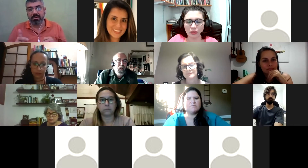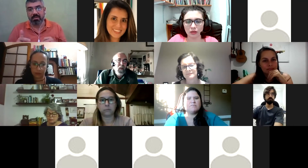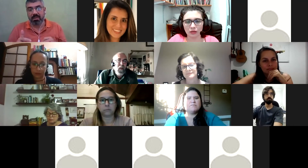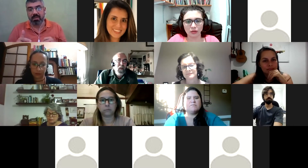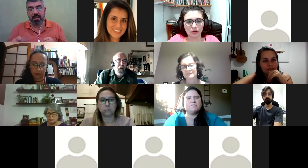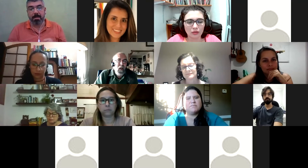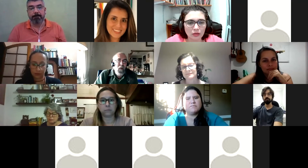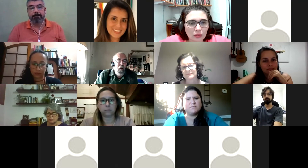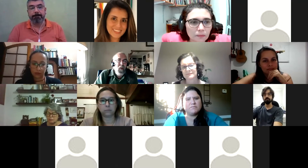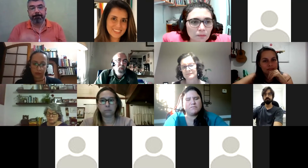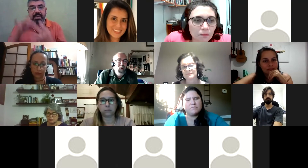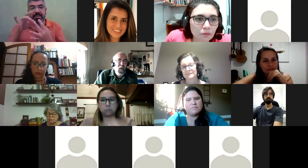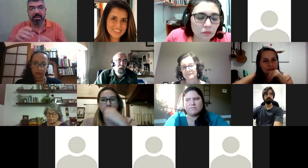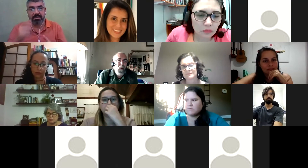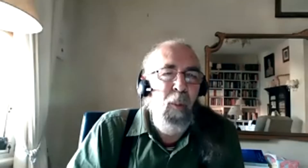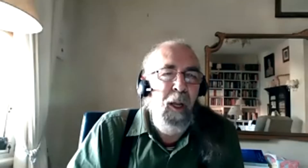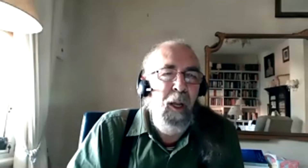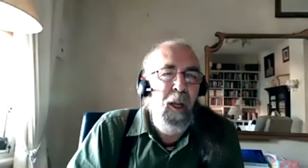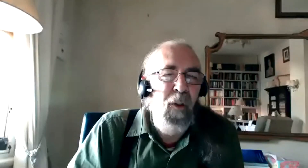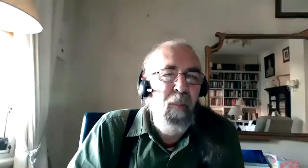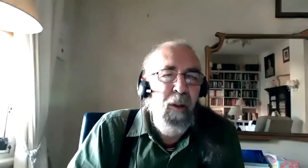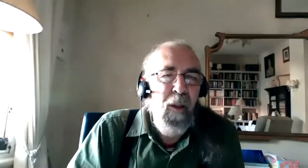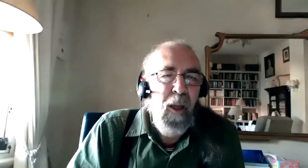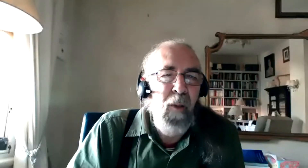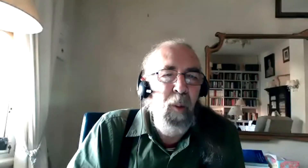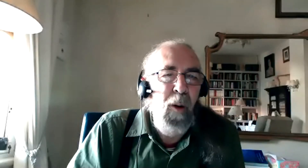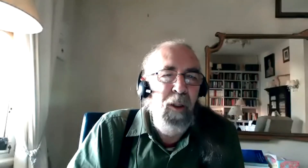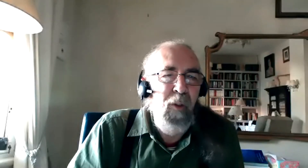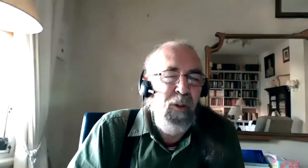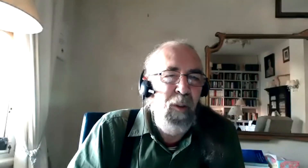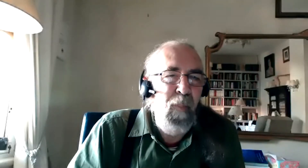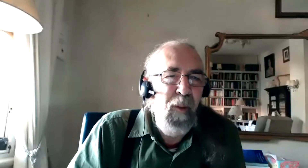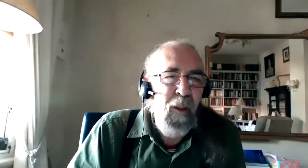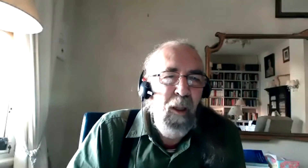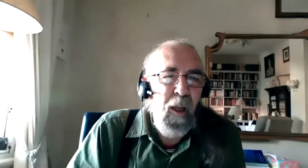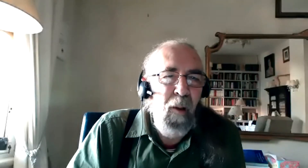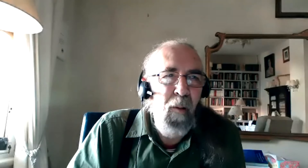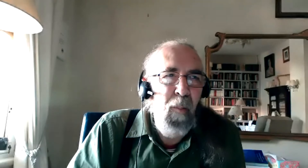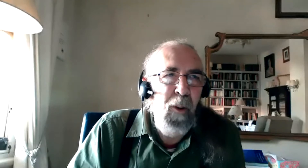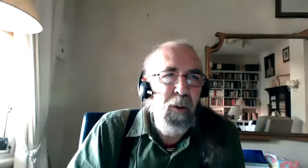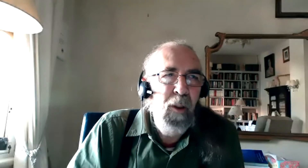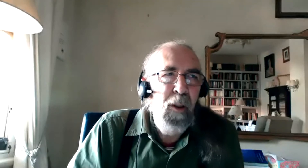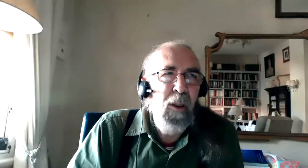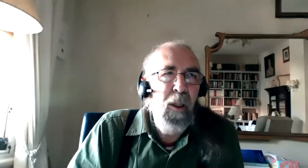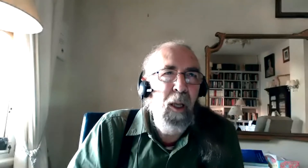in the current arrangement and they want to hang on to them, and we won't convince them.